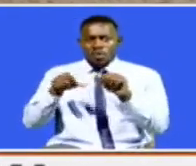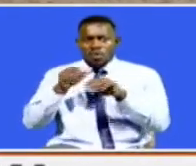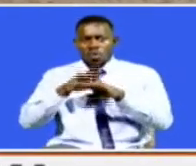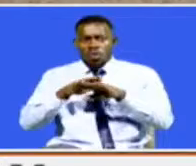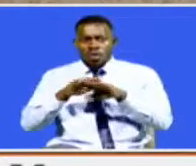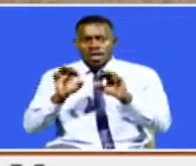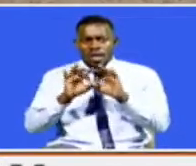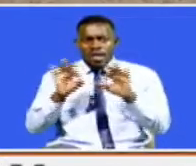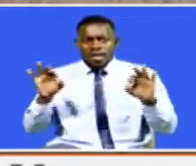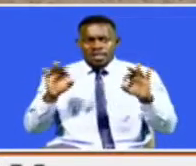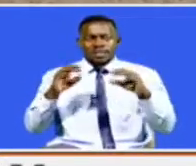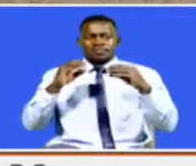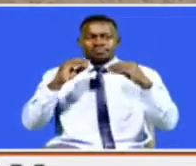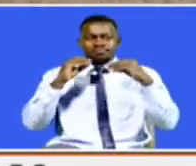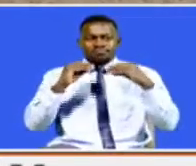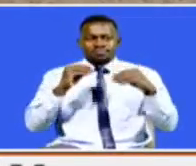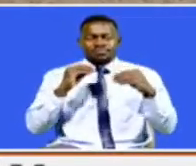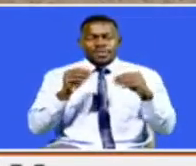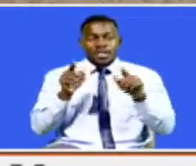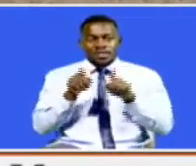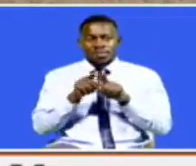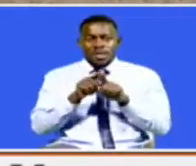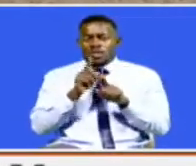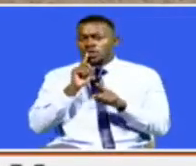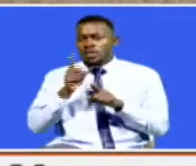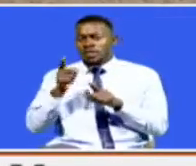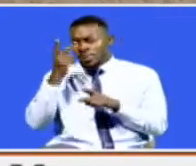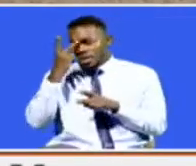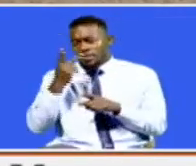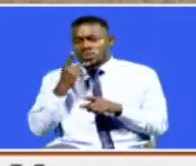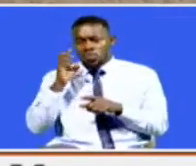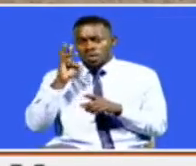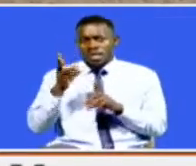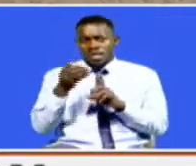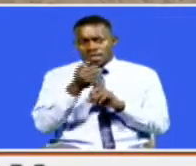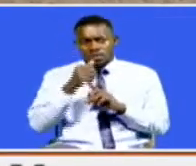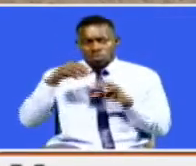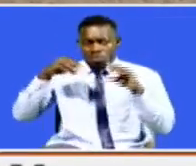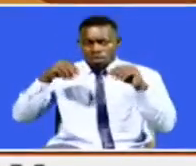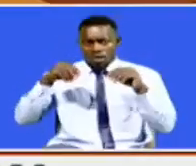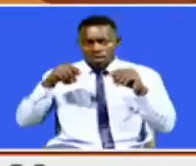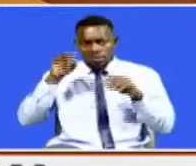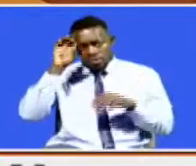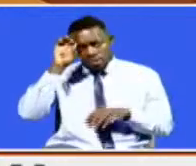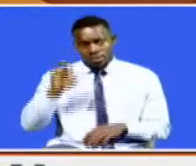assure the parents that with us they're able to get quality, affordability and convenience.